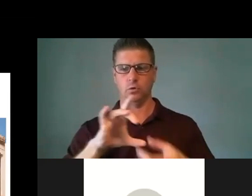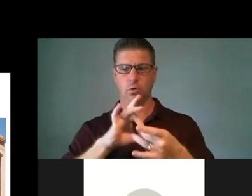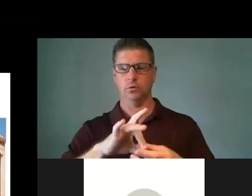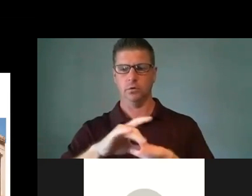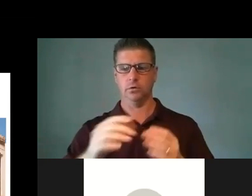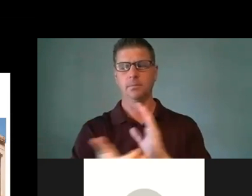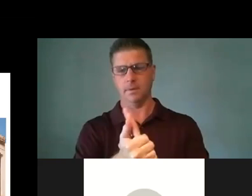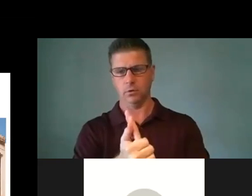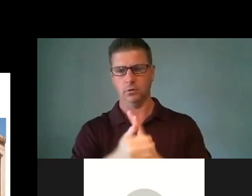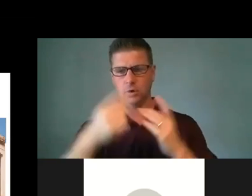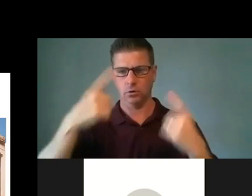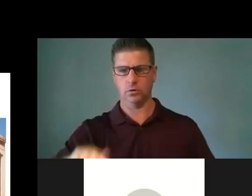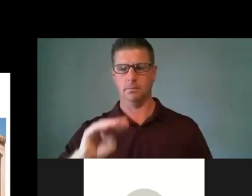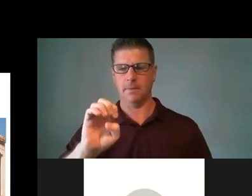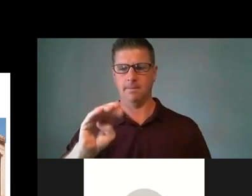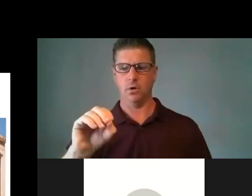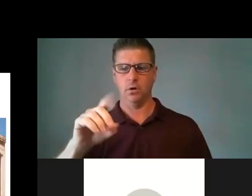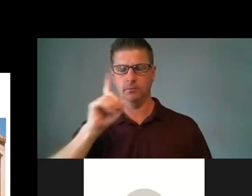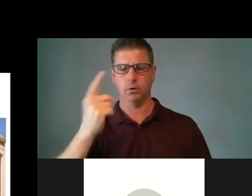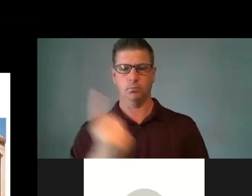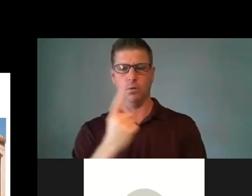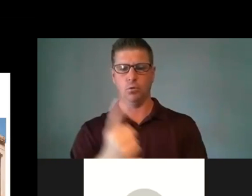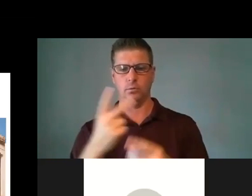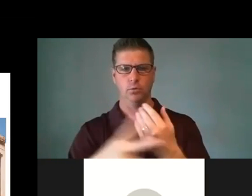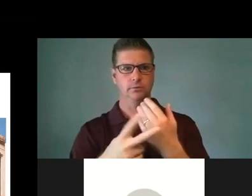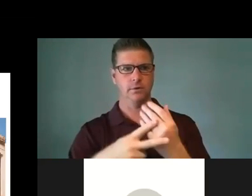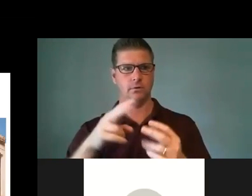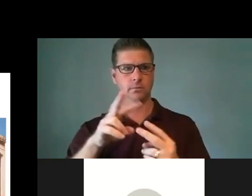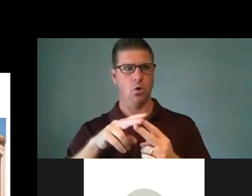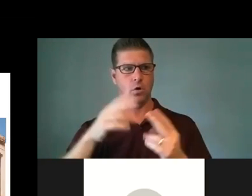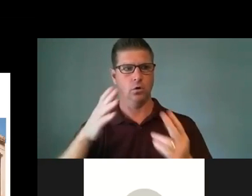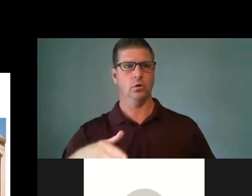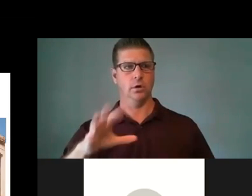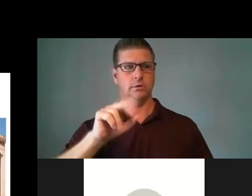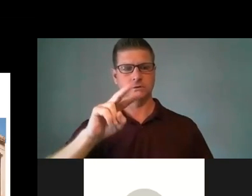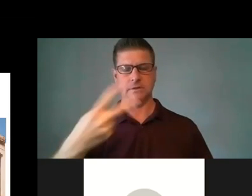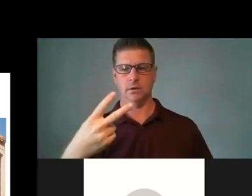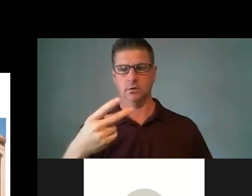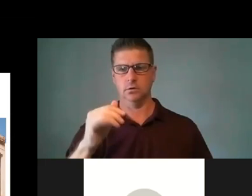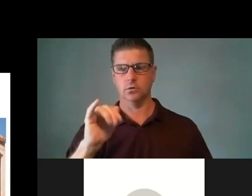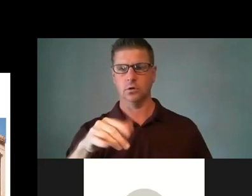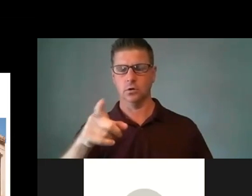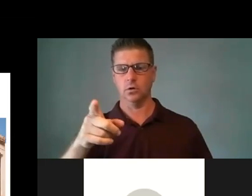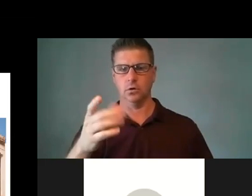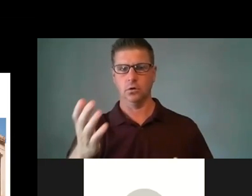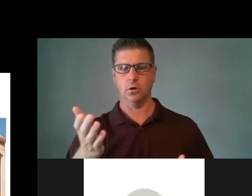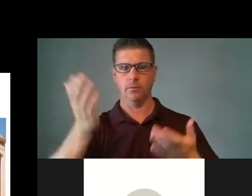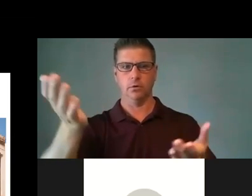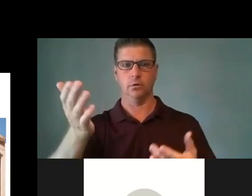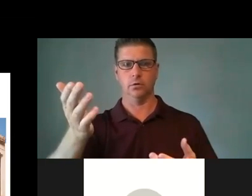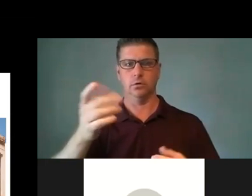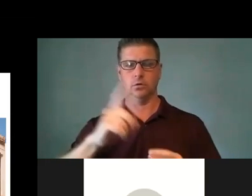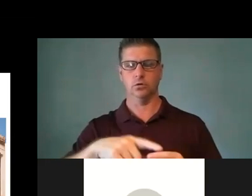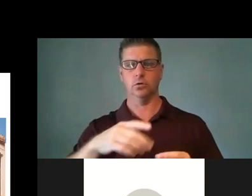of agreement on an appropriate preservationist partner, and second, that URA staff would work to direct